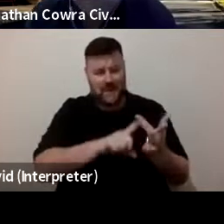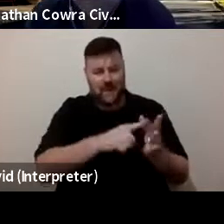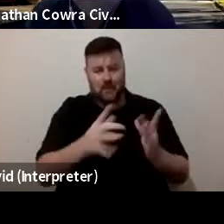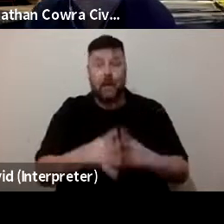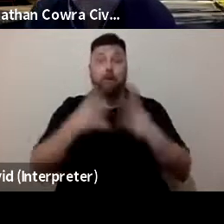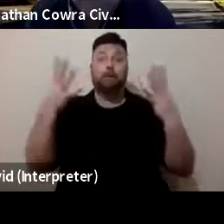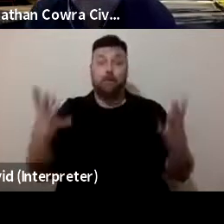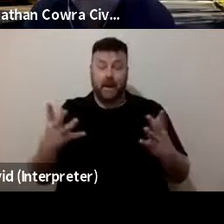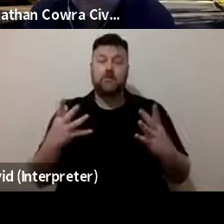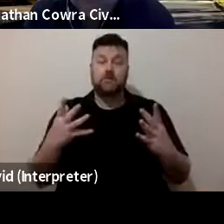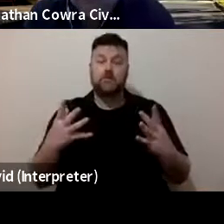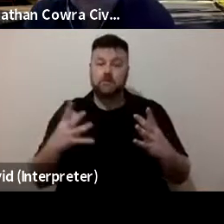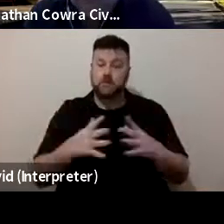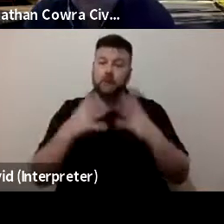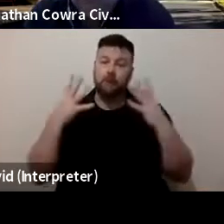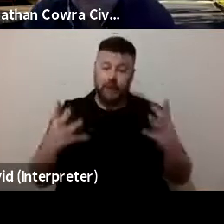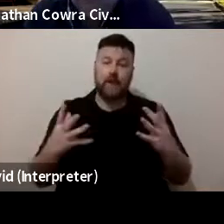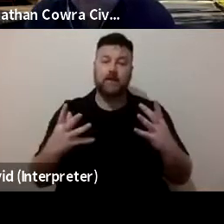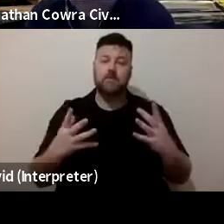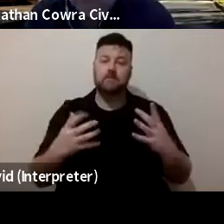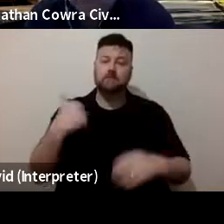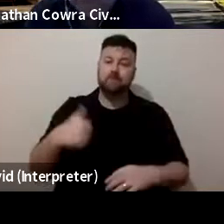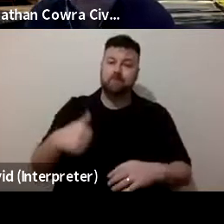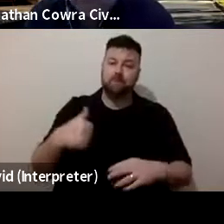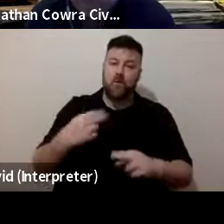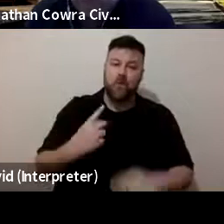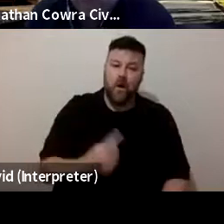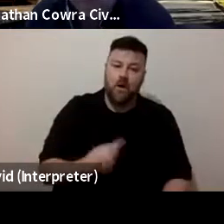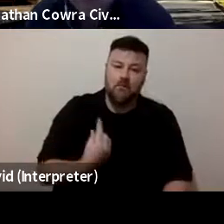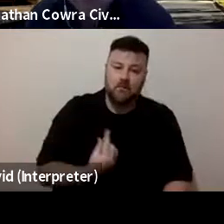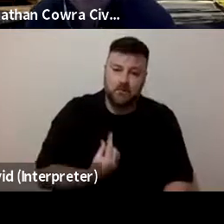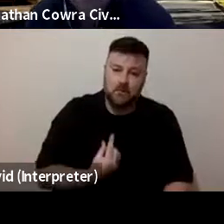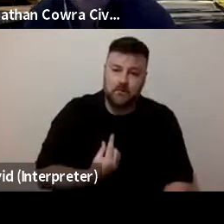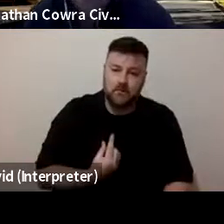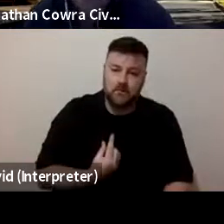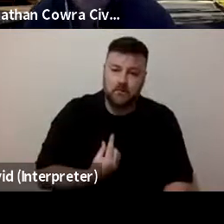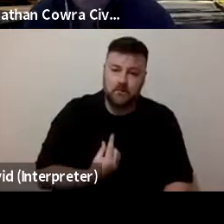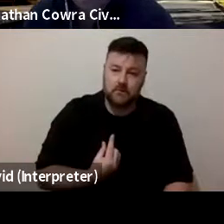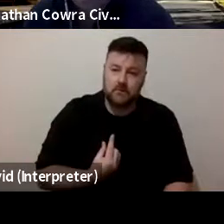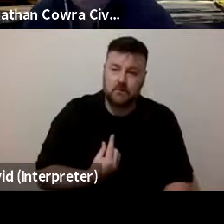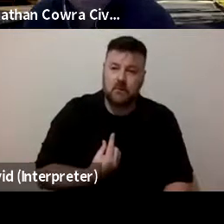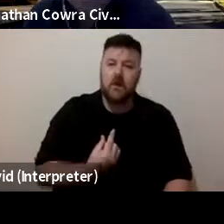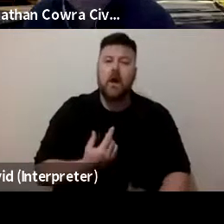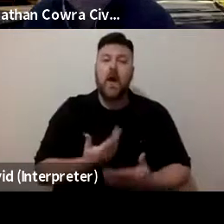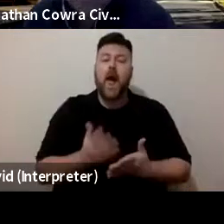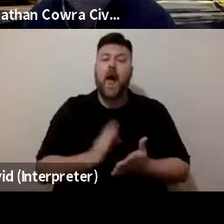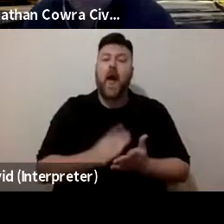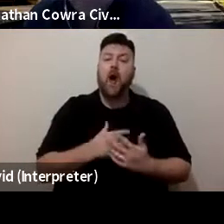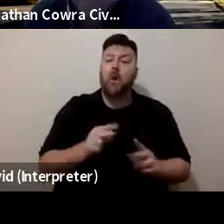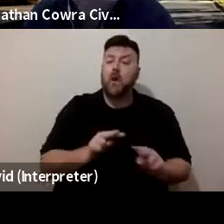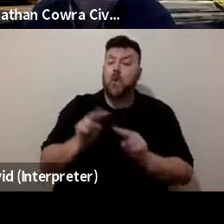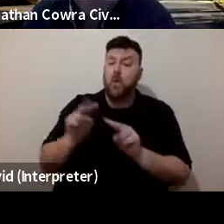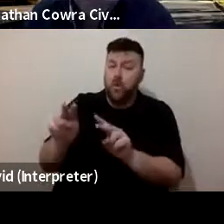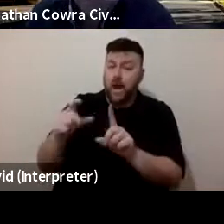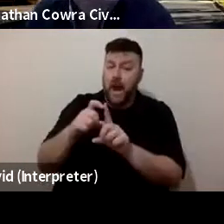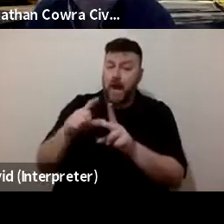which I guess I've noticed through that work, is that I think the way that we value the digital experience as we move